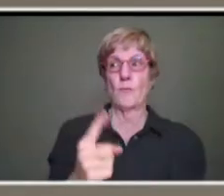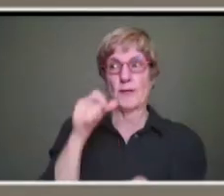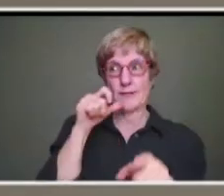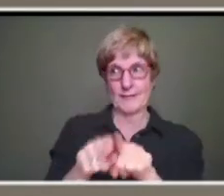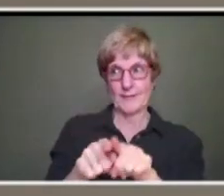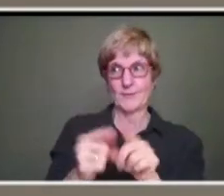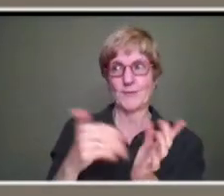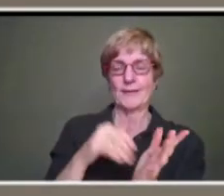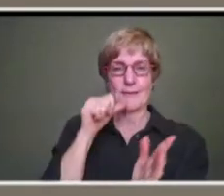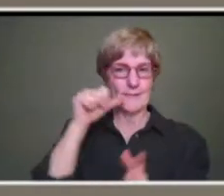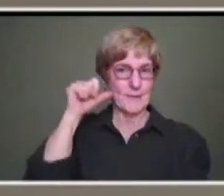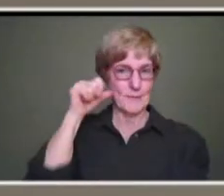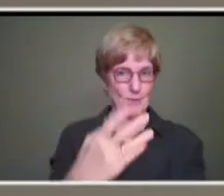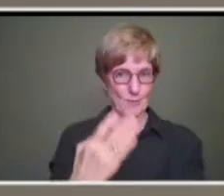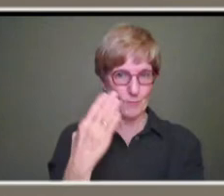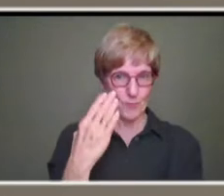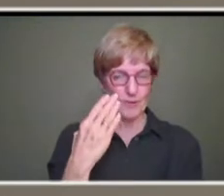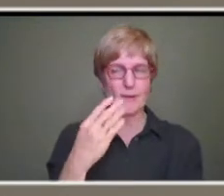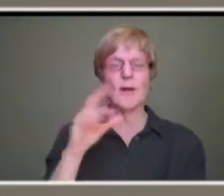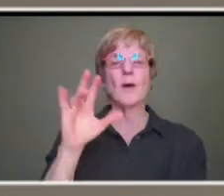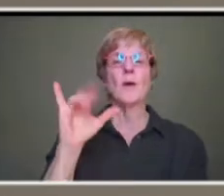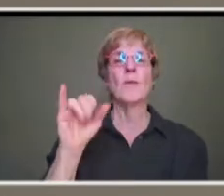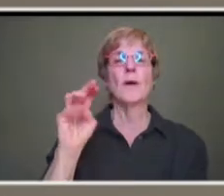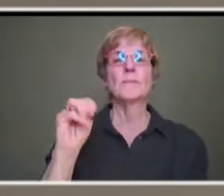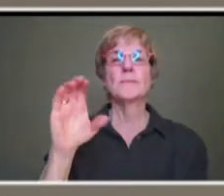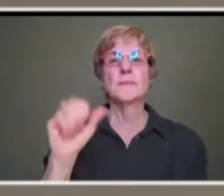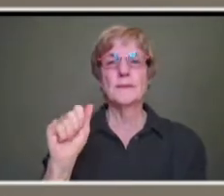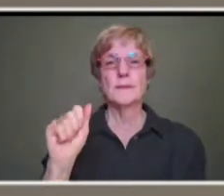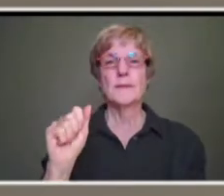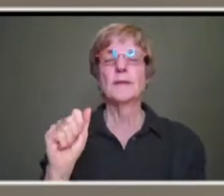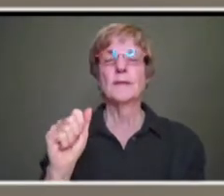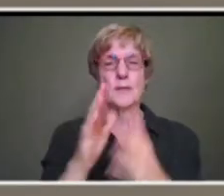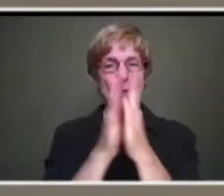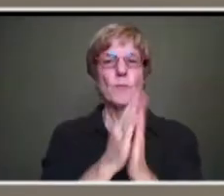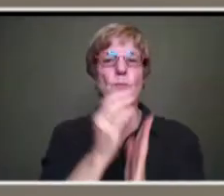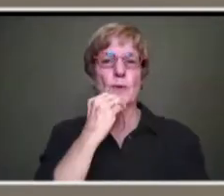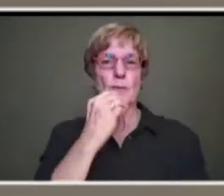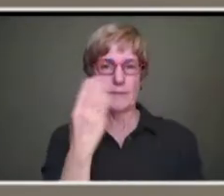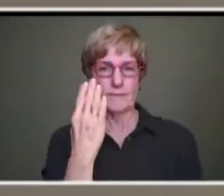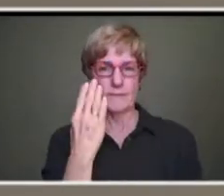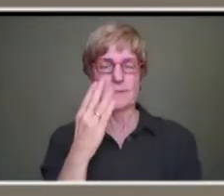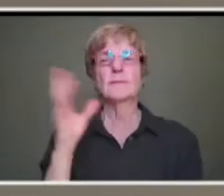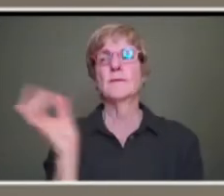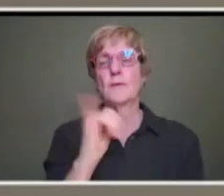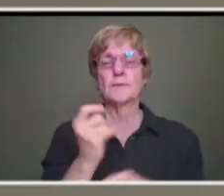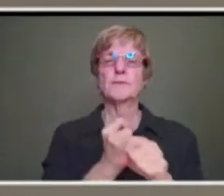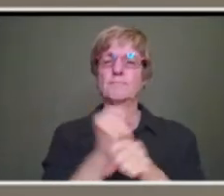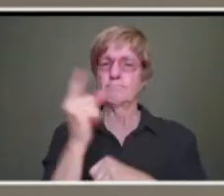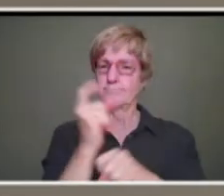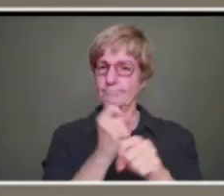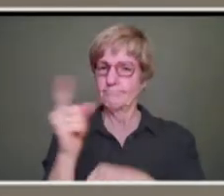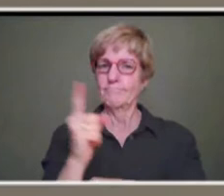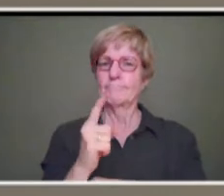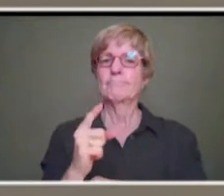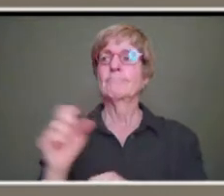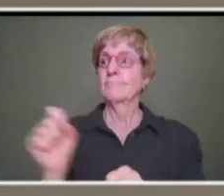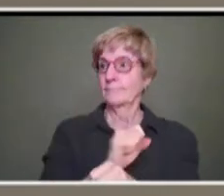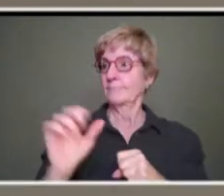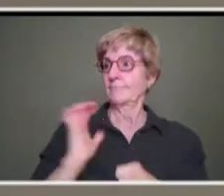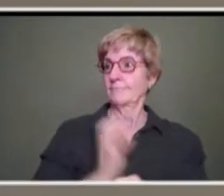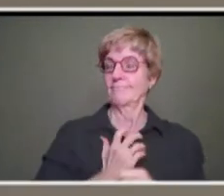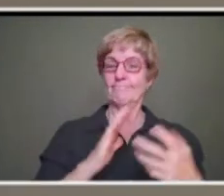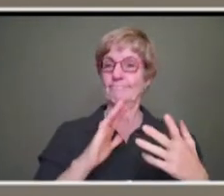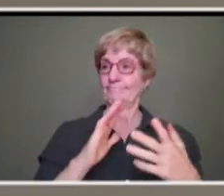on yesterday morning for the YMCAs growing prayer breakfast which is also an annual event who works at our Convention Center